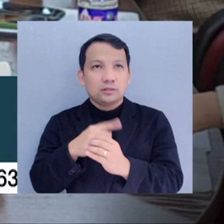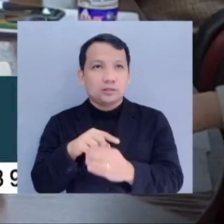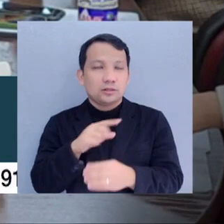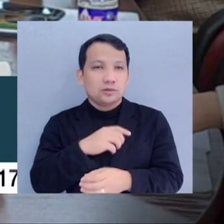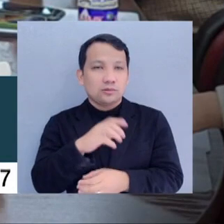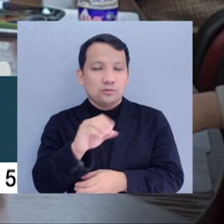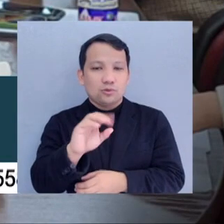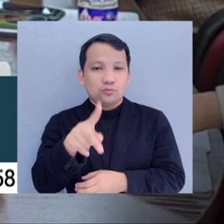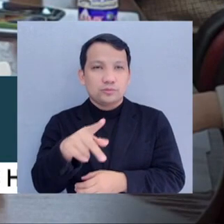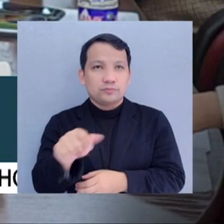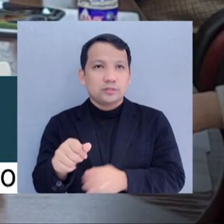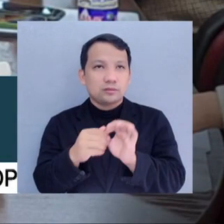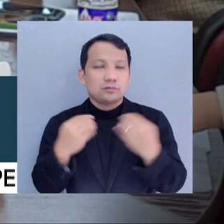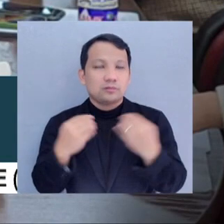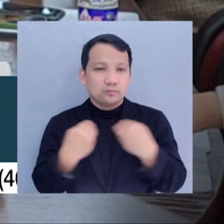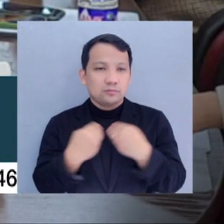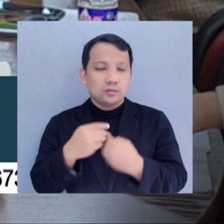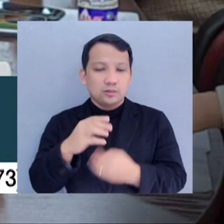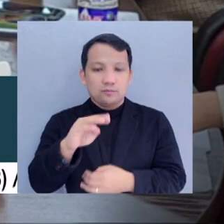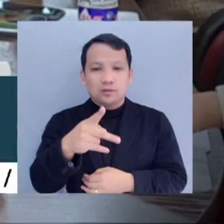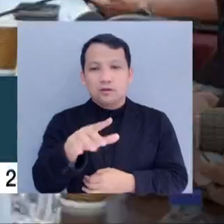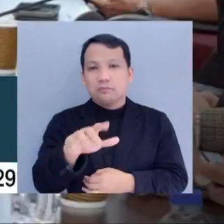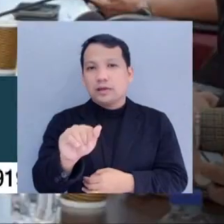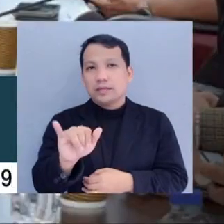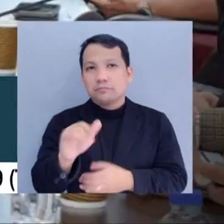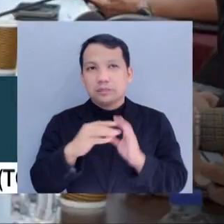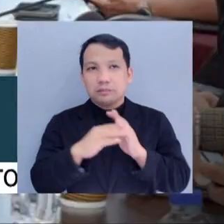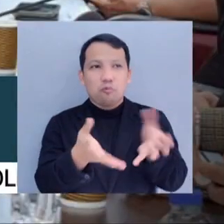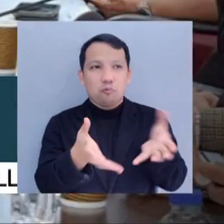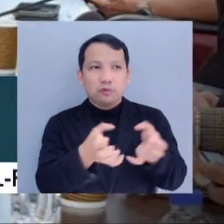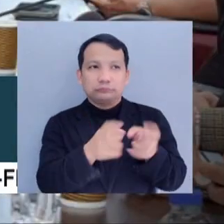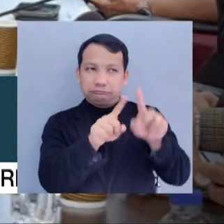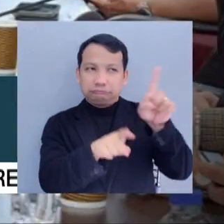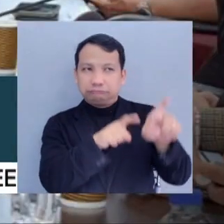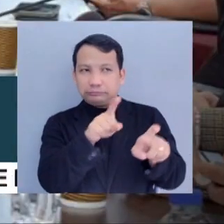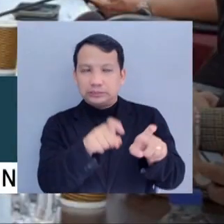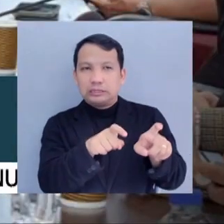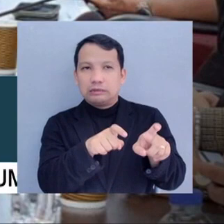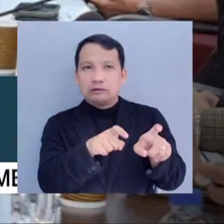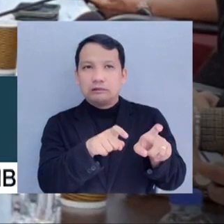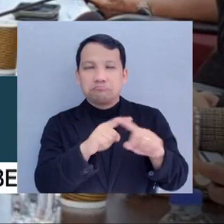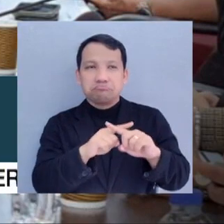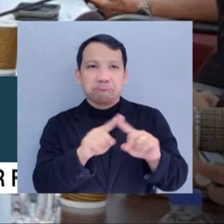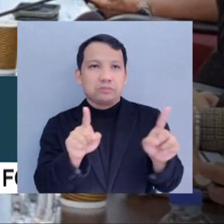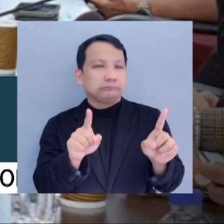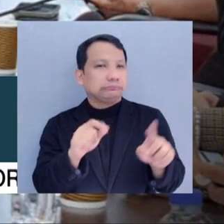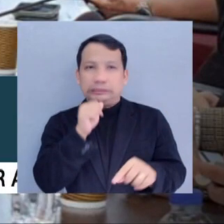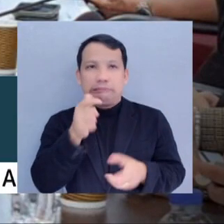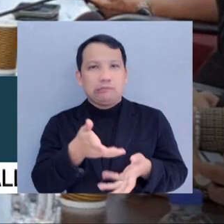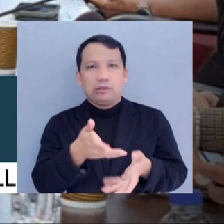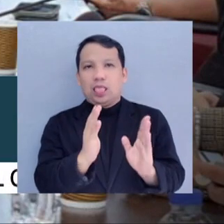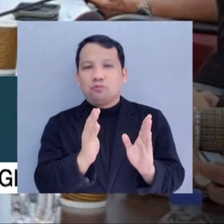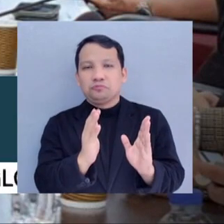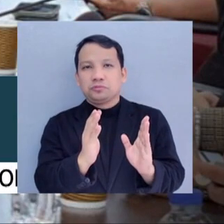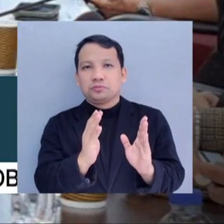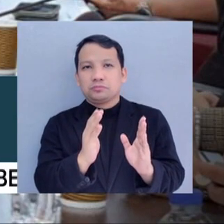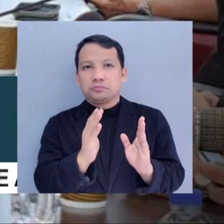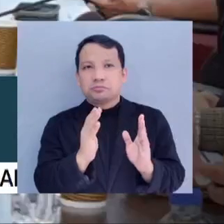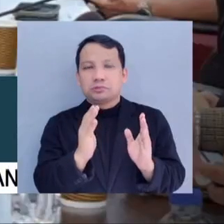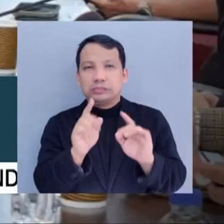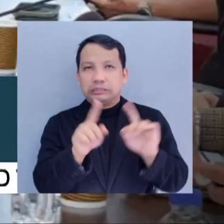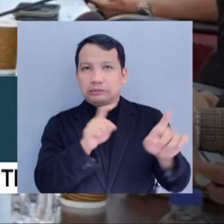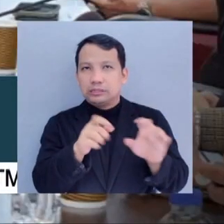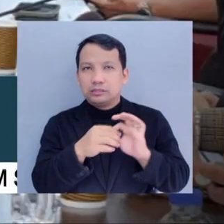course, members of the Makabayan Bloc tried their best to object, but the majority prevailed,